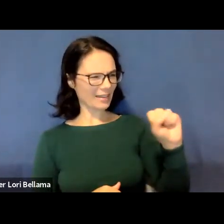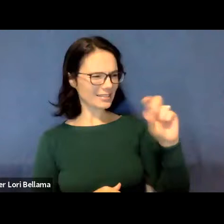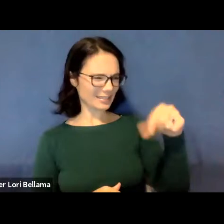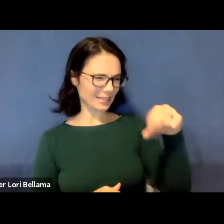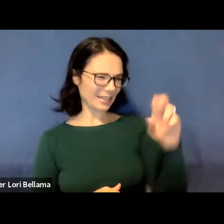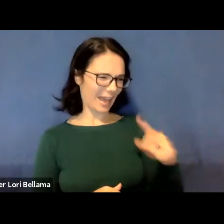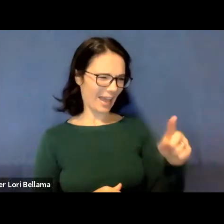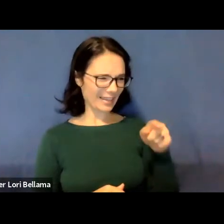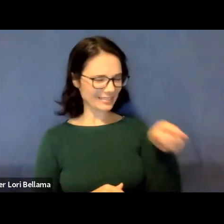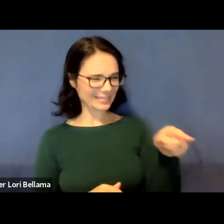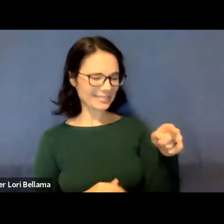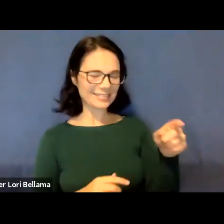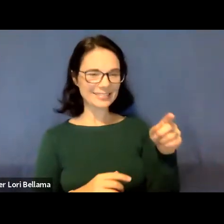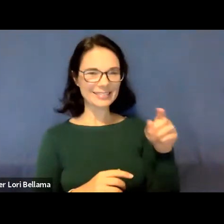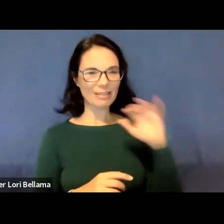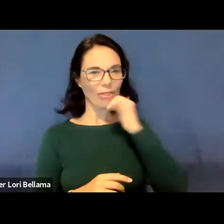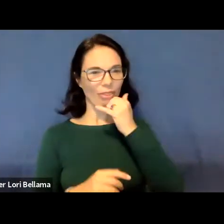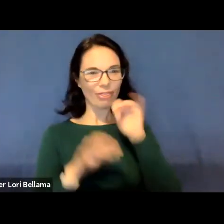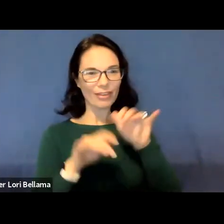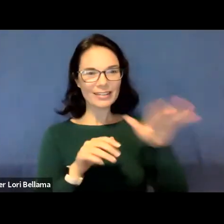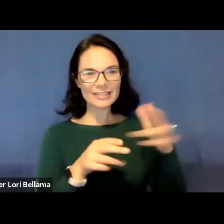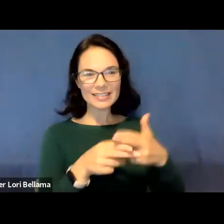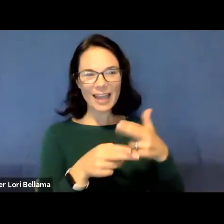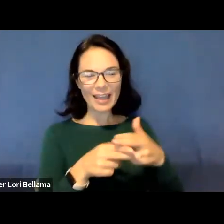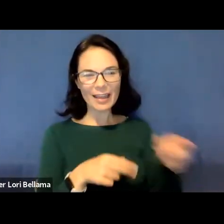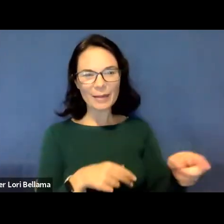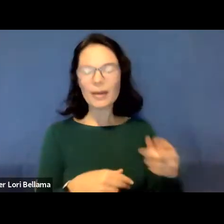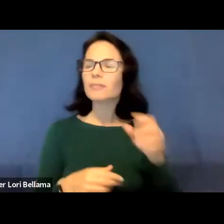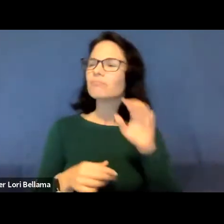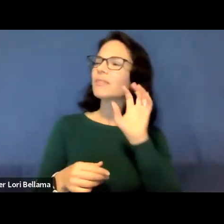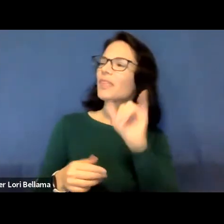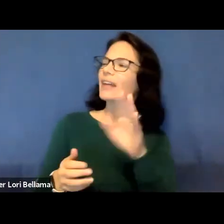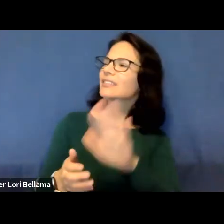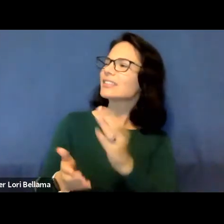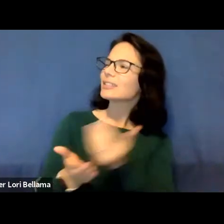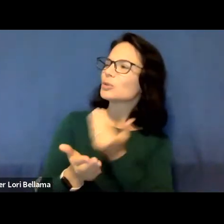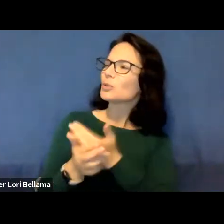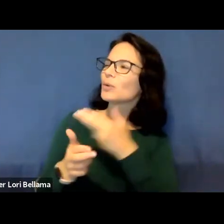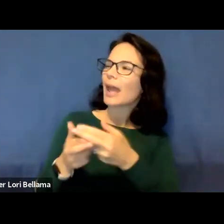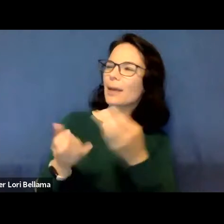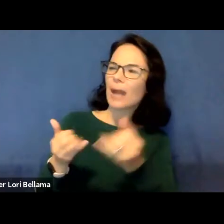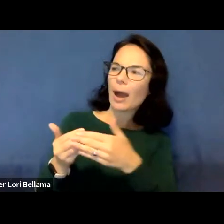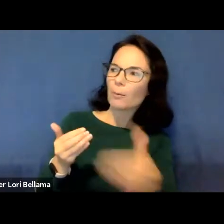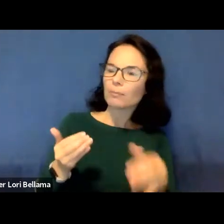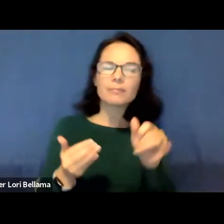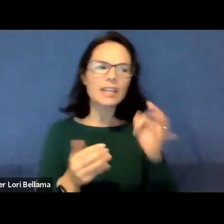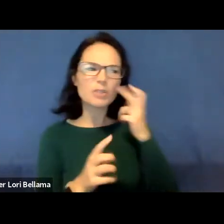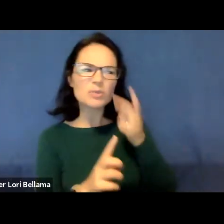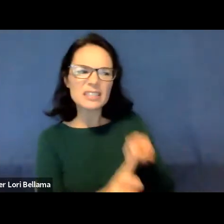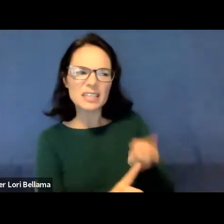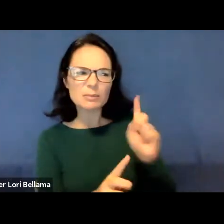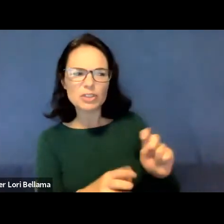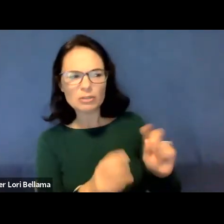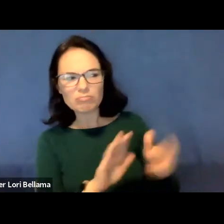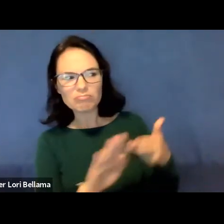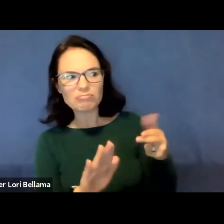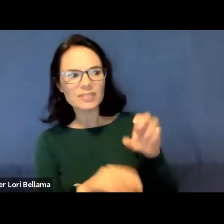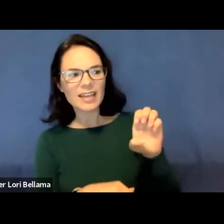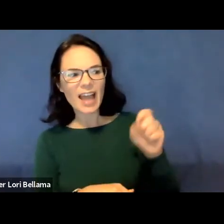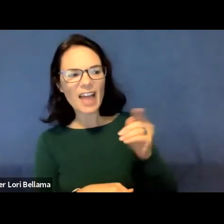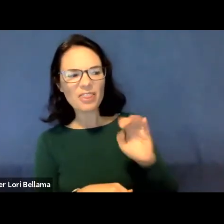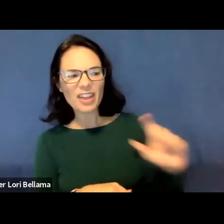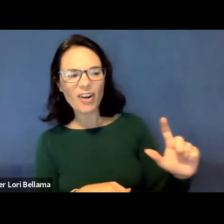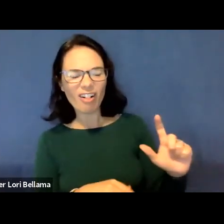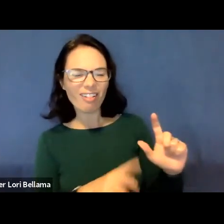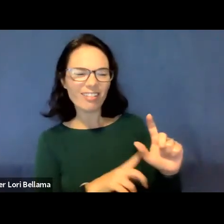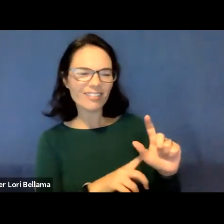That'll be his new name now. Yeah, he will not. He may not know where that comes from, but if you see him, that's what we should call him. Just call him ethical. Okay,